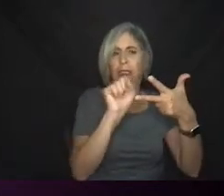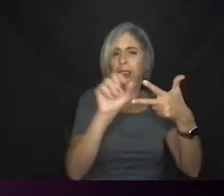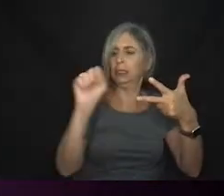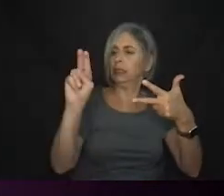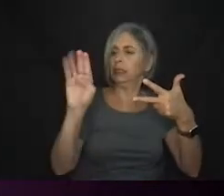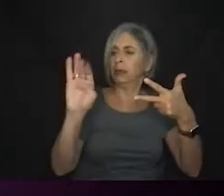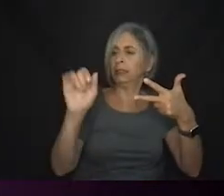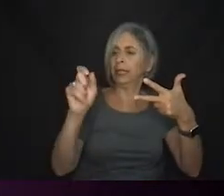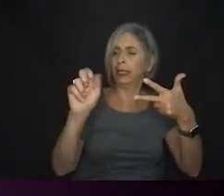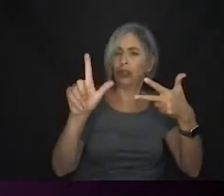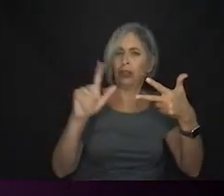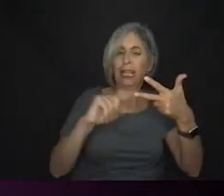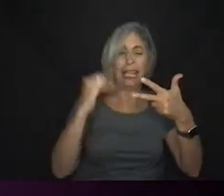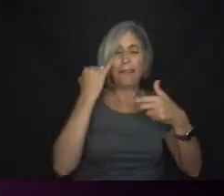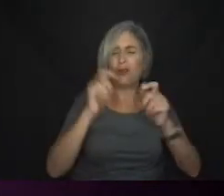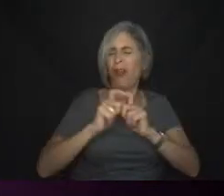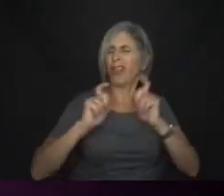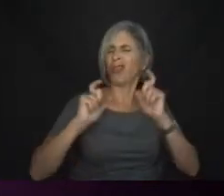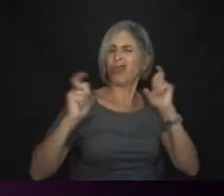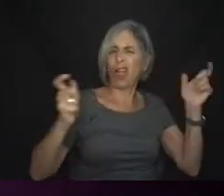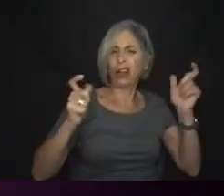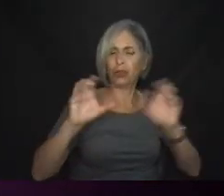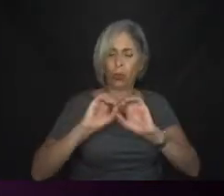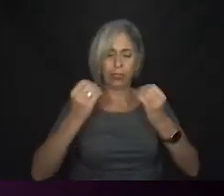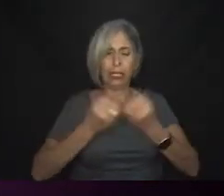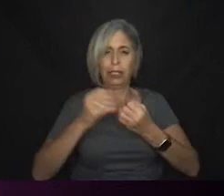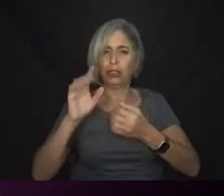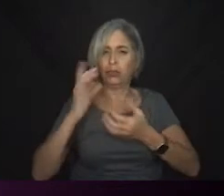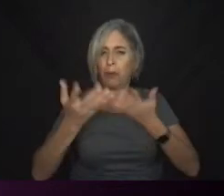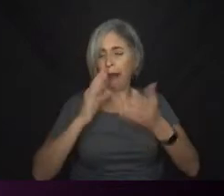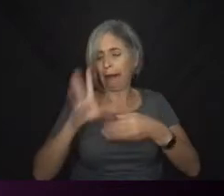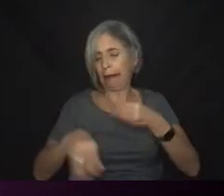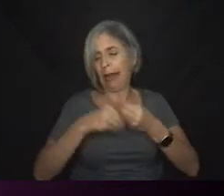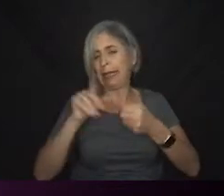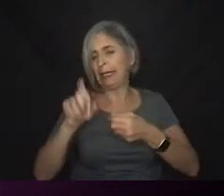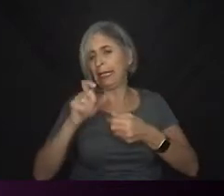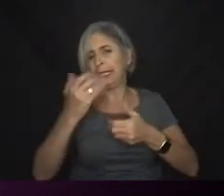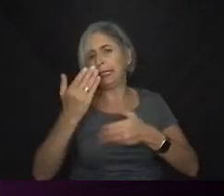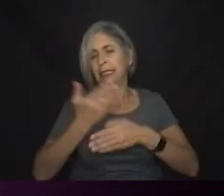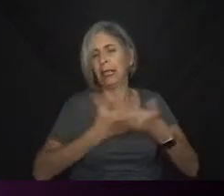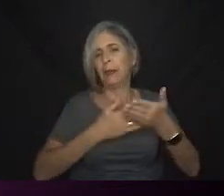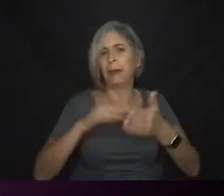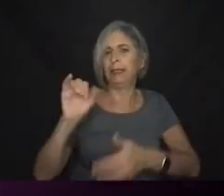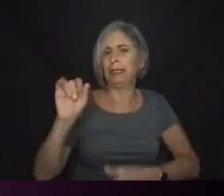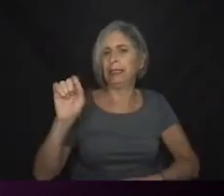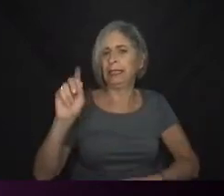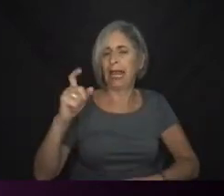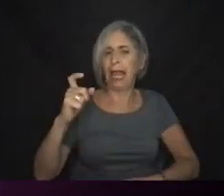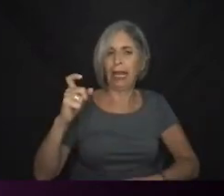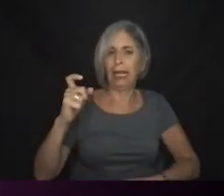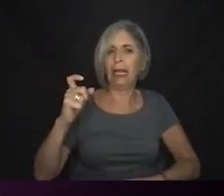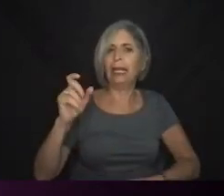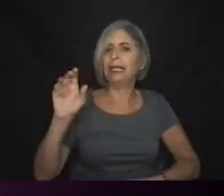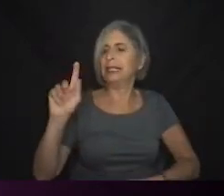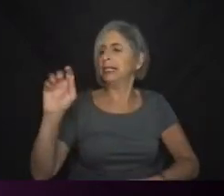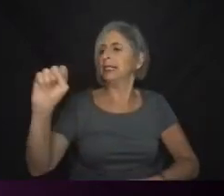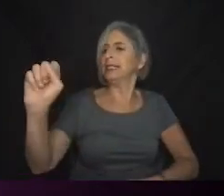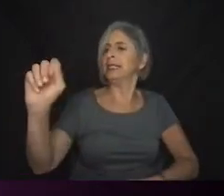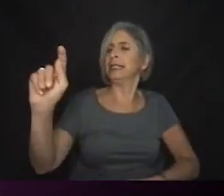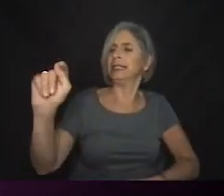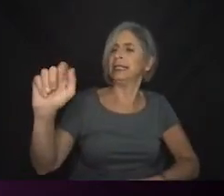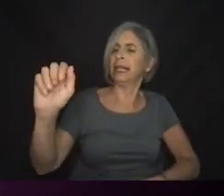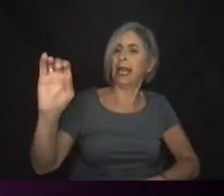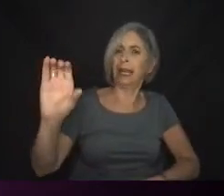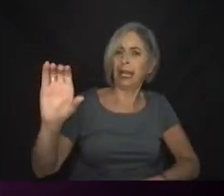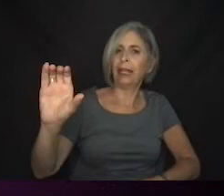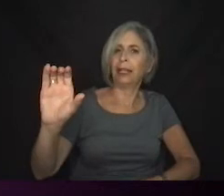large company, a large organization, you're going to probably need some type of static site rendering. There was an amazing talk about static site rendering